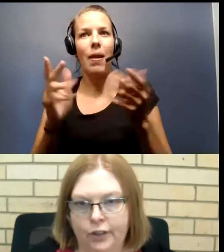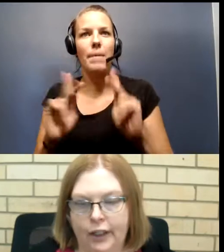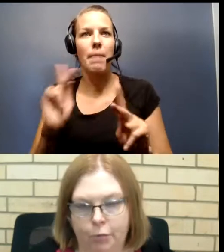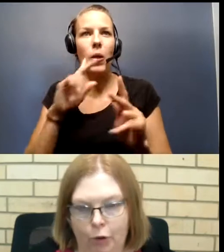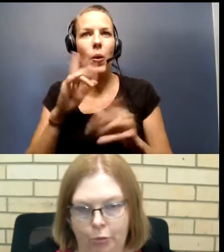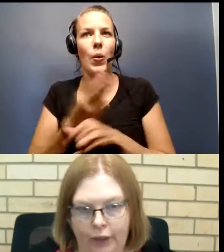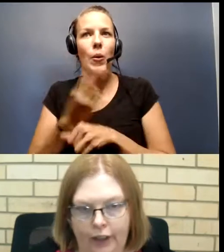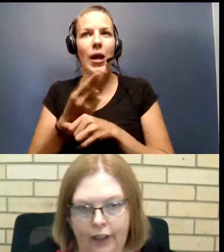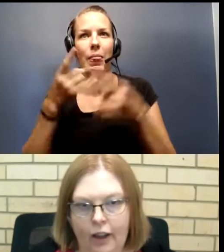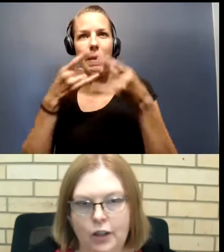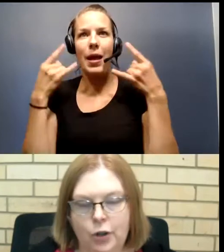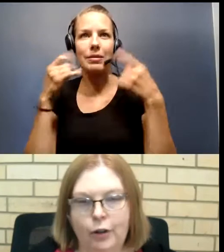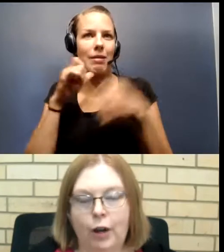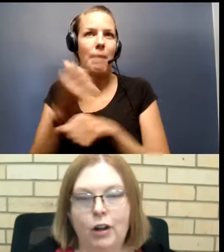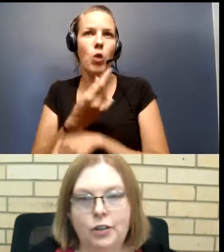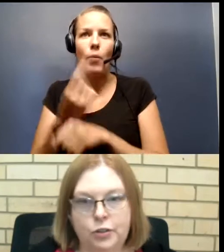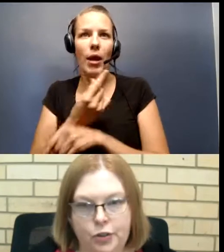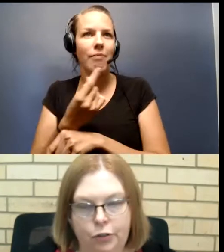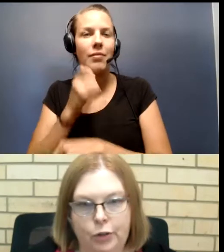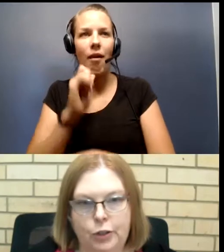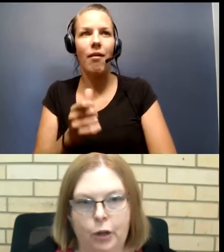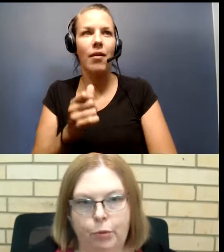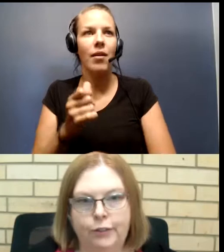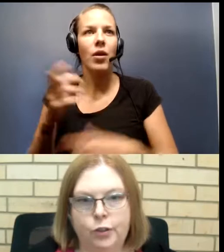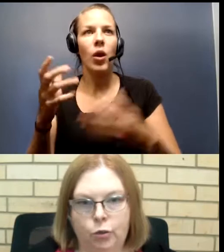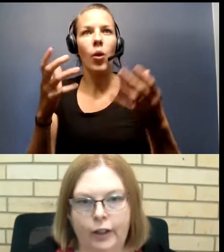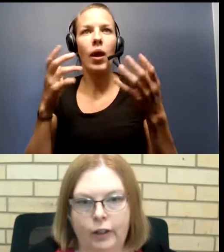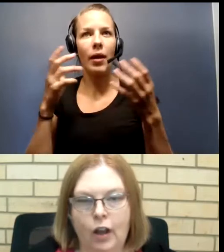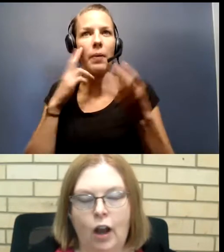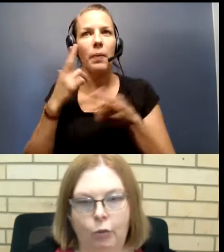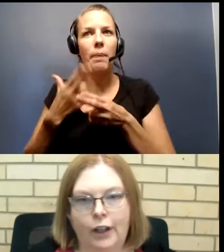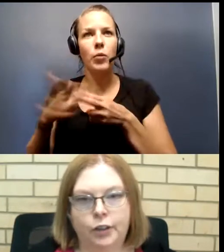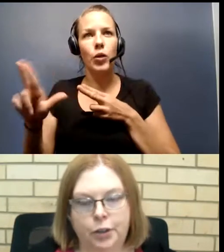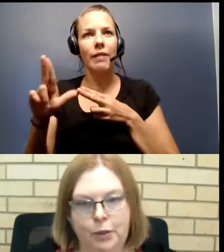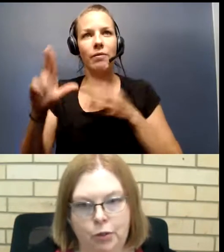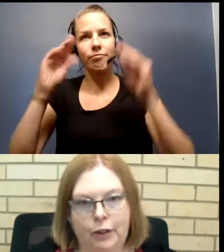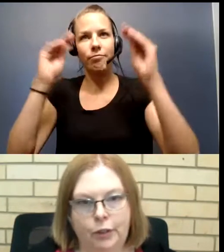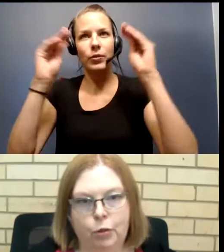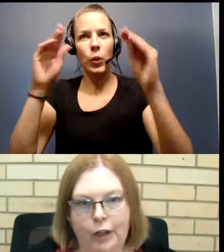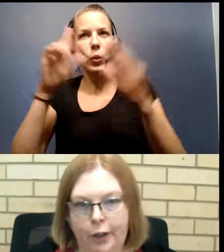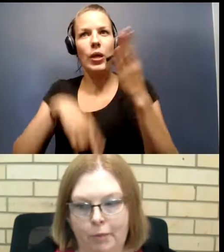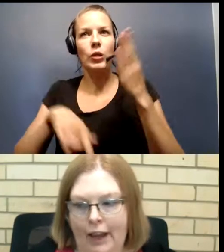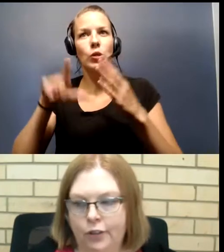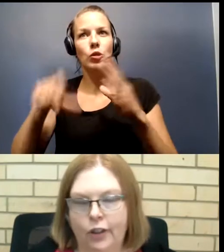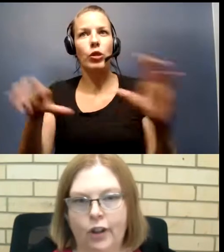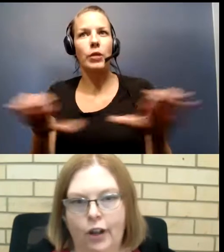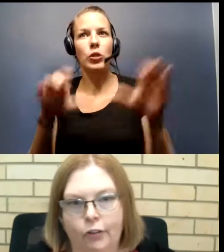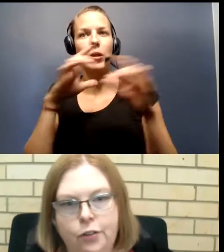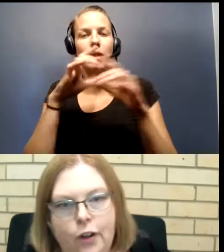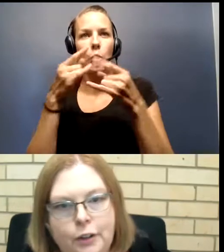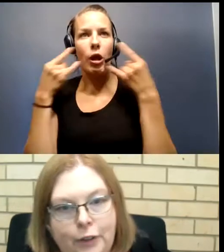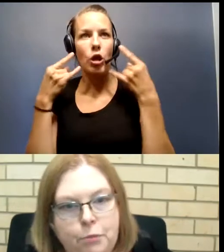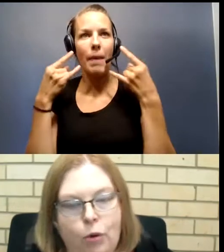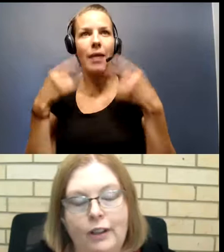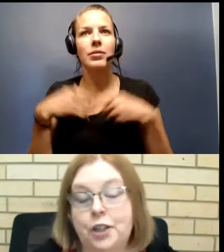their mask inappropriately. So I wanted to just do a brief tutorial on what you should be doing when you're wearing your mask.